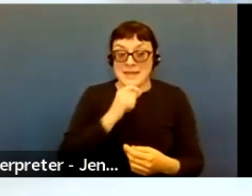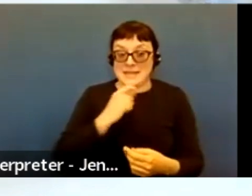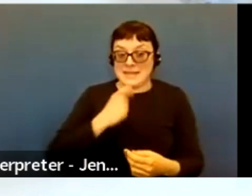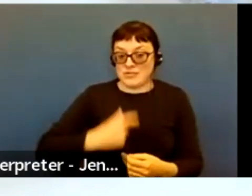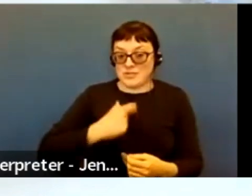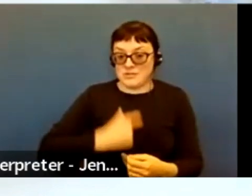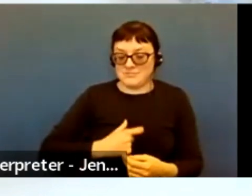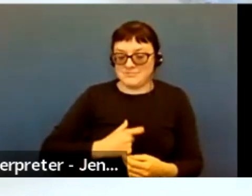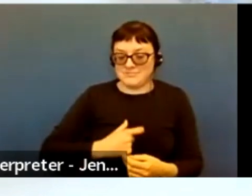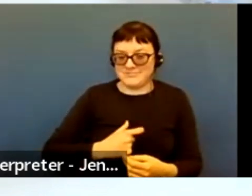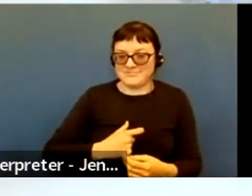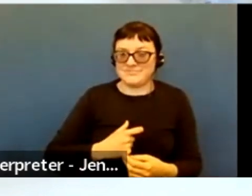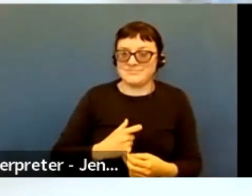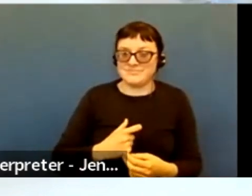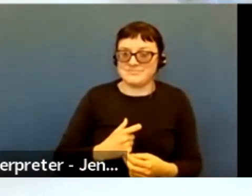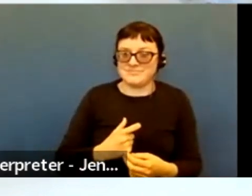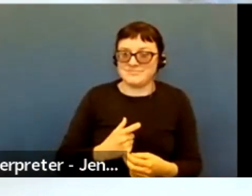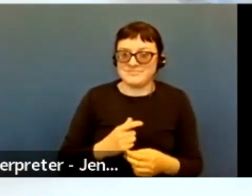both